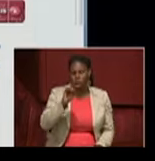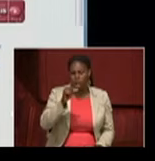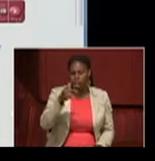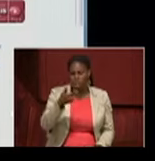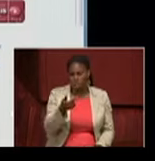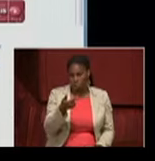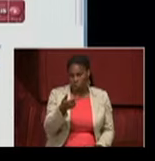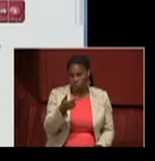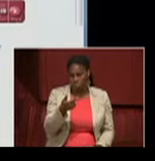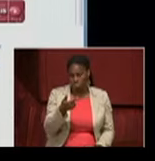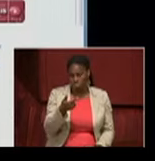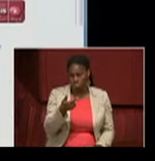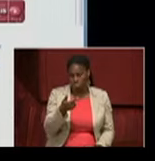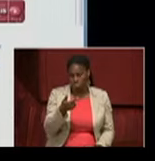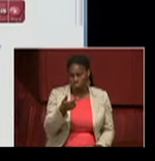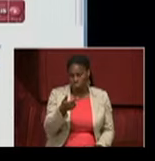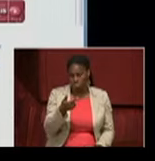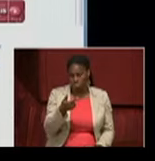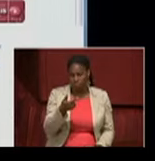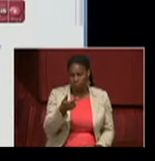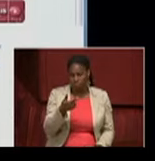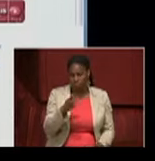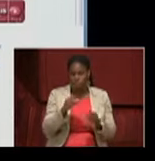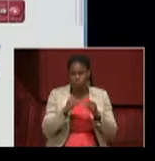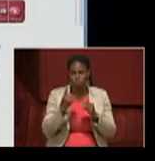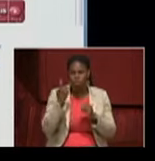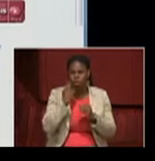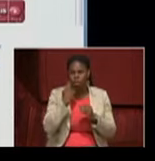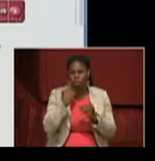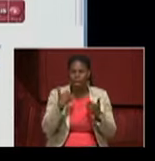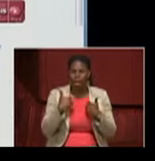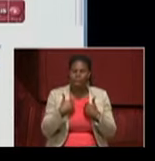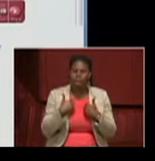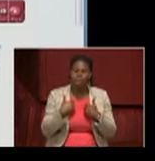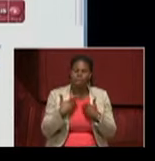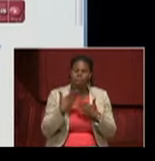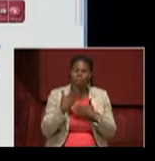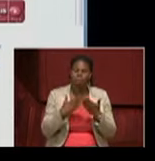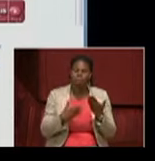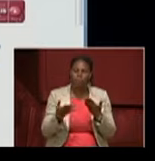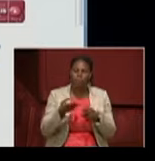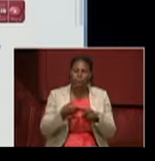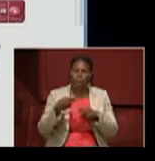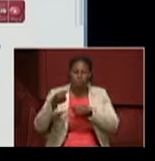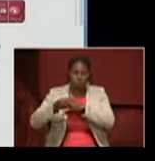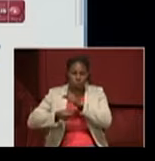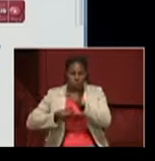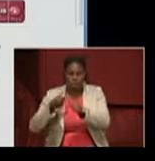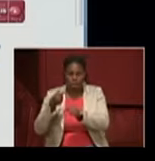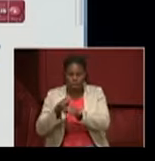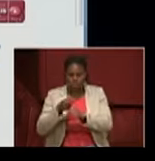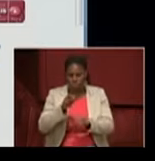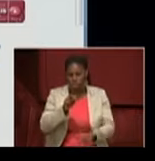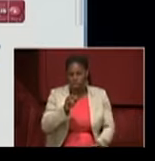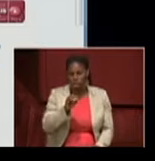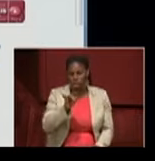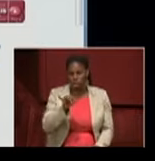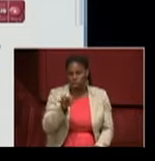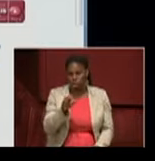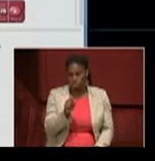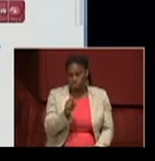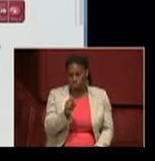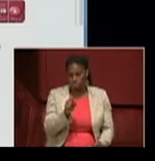issue in the more recent time has a section in it called Genealogy Notes. These are